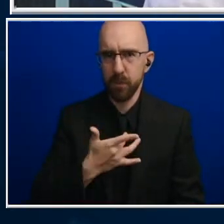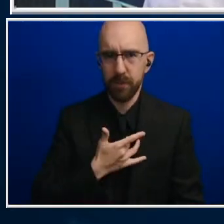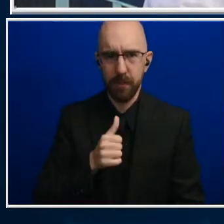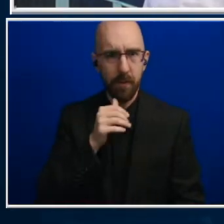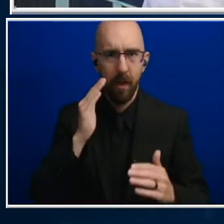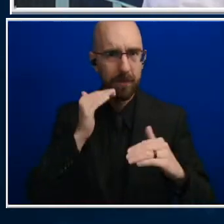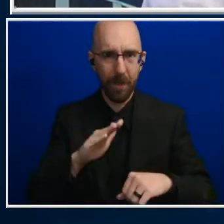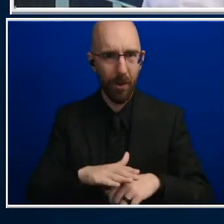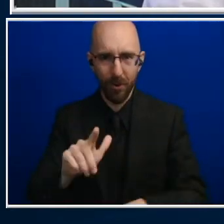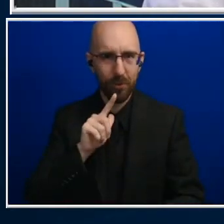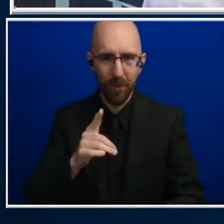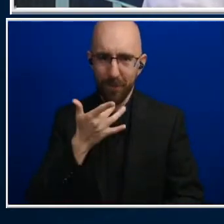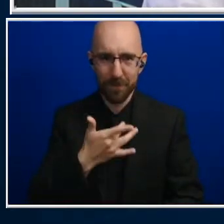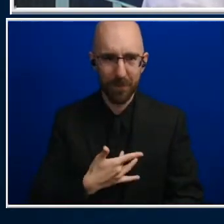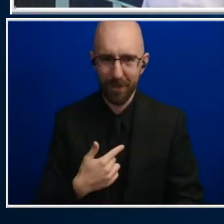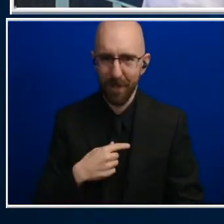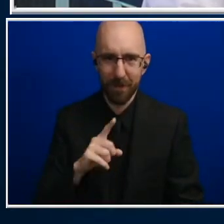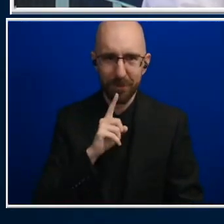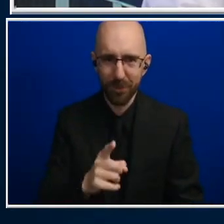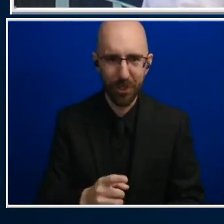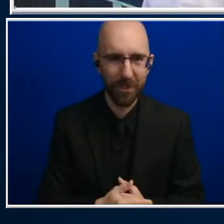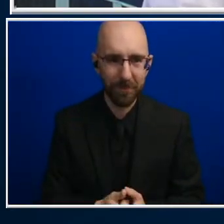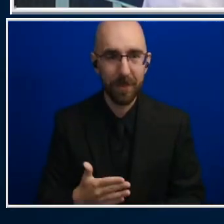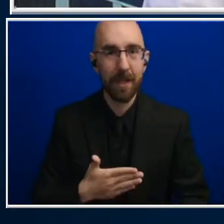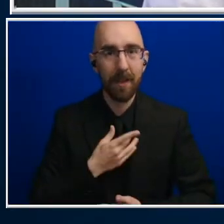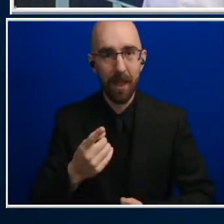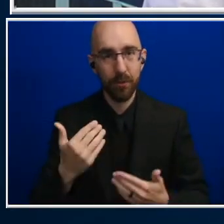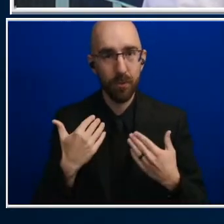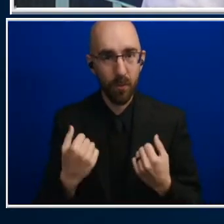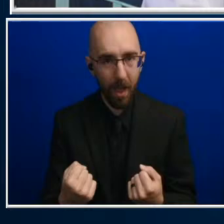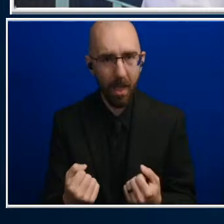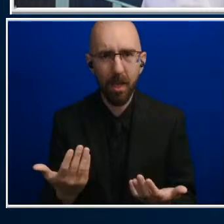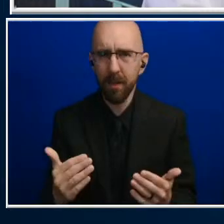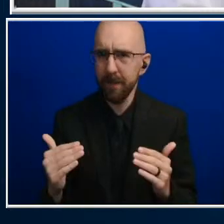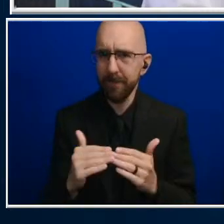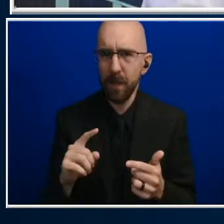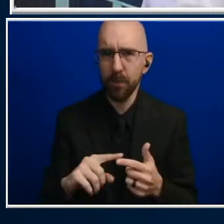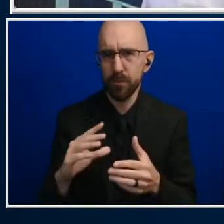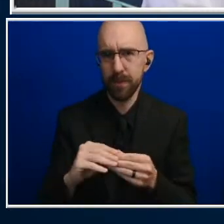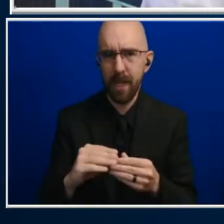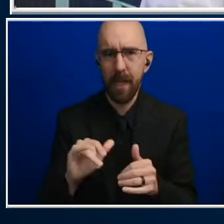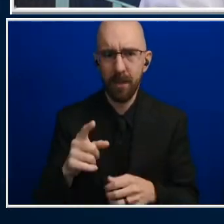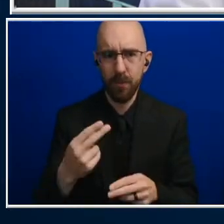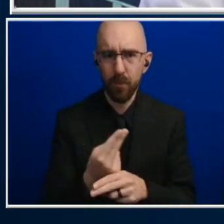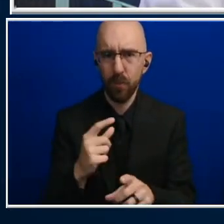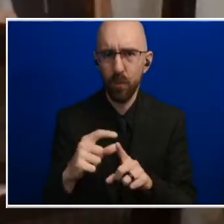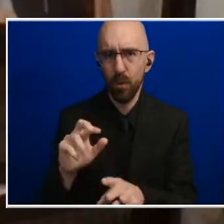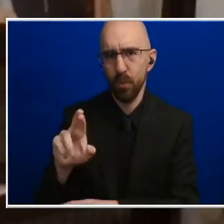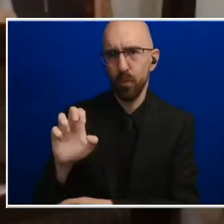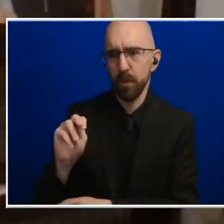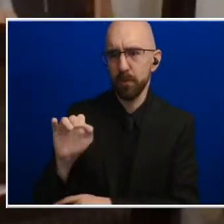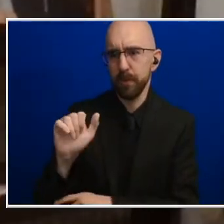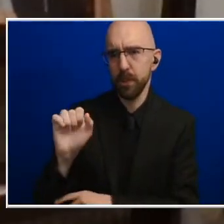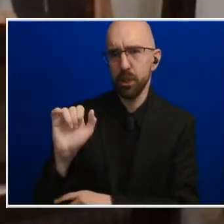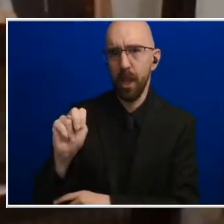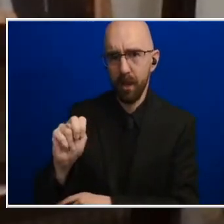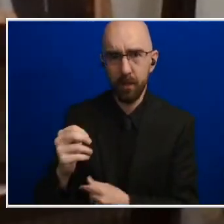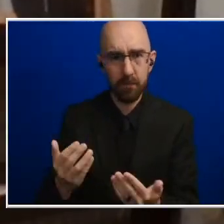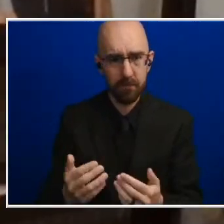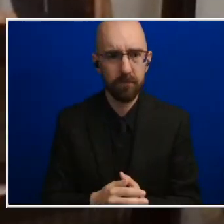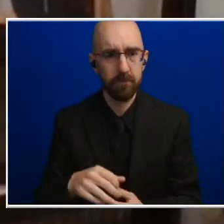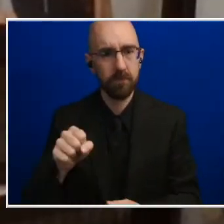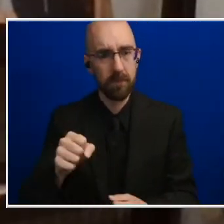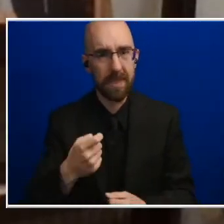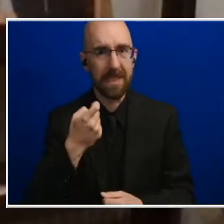birthday, I'm sure. We're glad you're doing well, but is it fair to say, use the word remission? Yeah, actually just